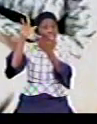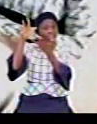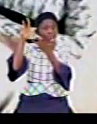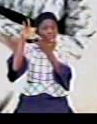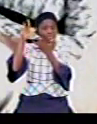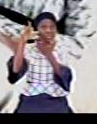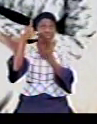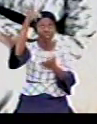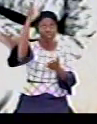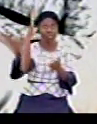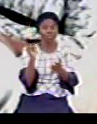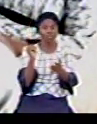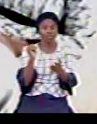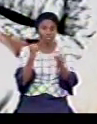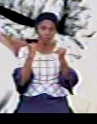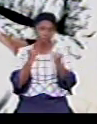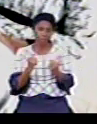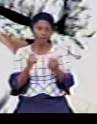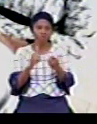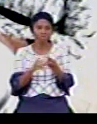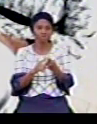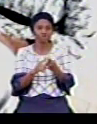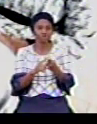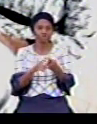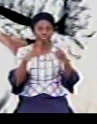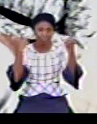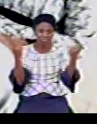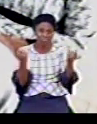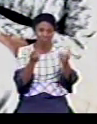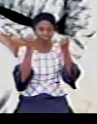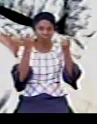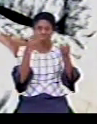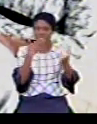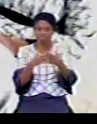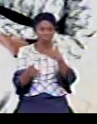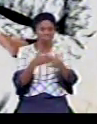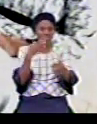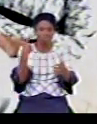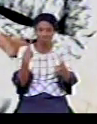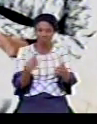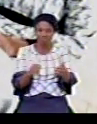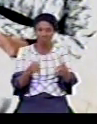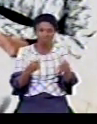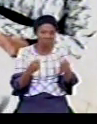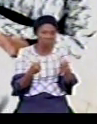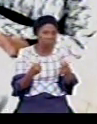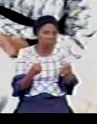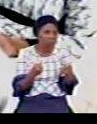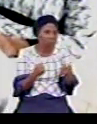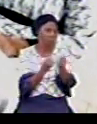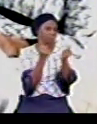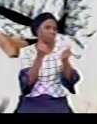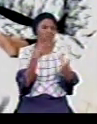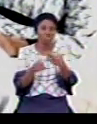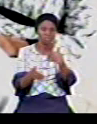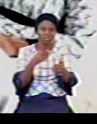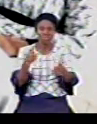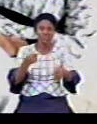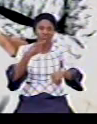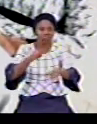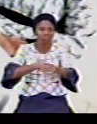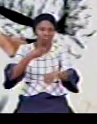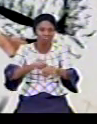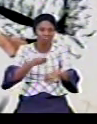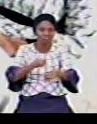expects God's power to prevail. Whatever the challenge, whatever the difficulty, and